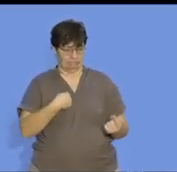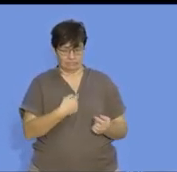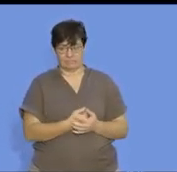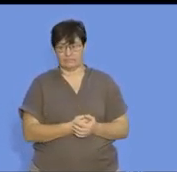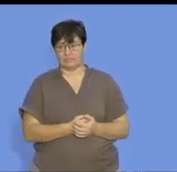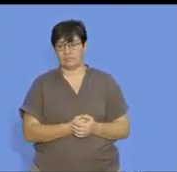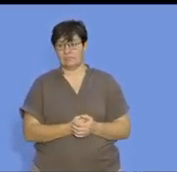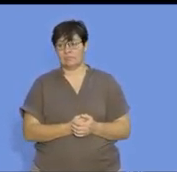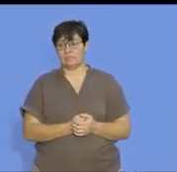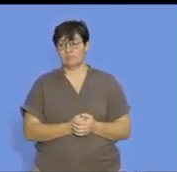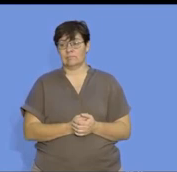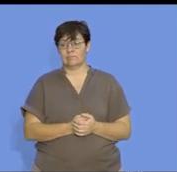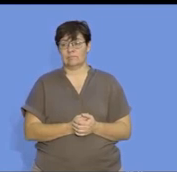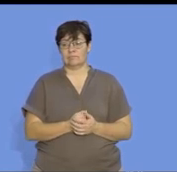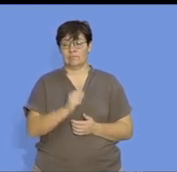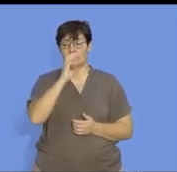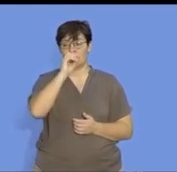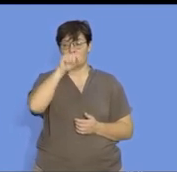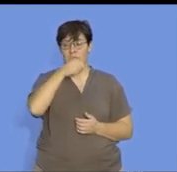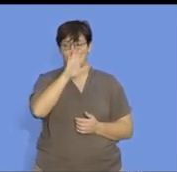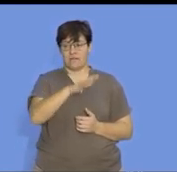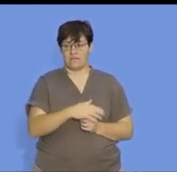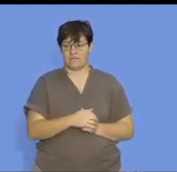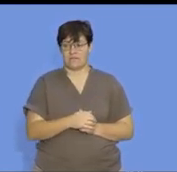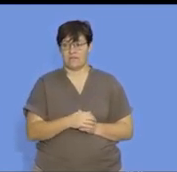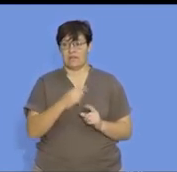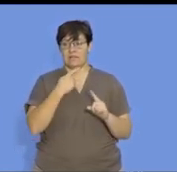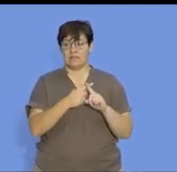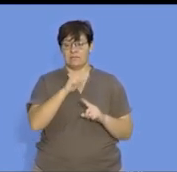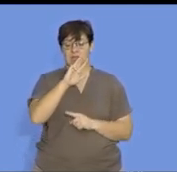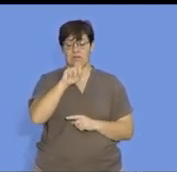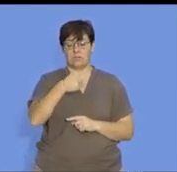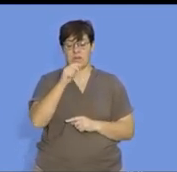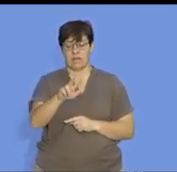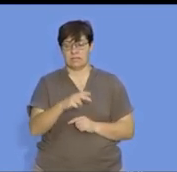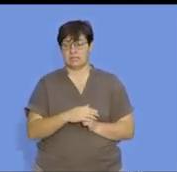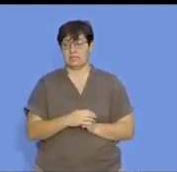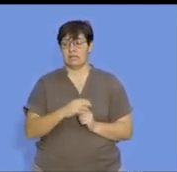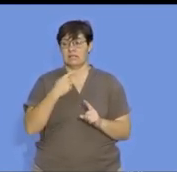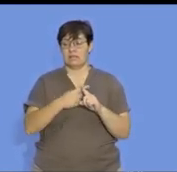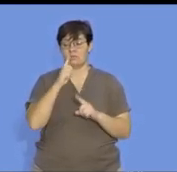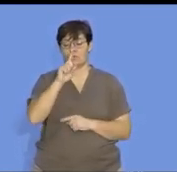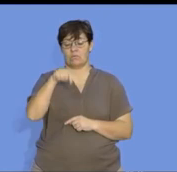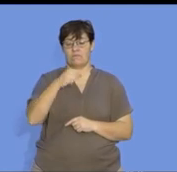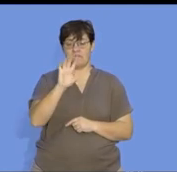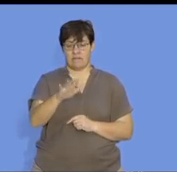here's the top part. So 0.5 times 9.8 times